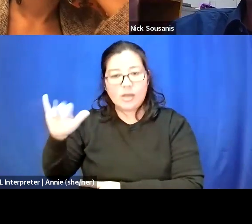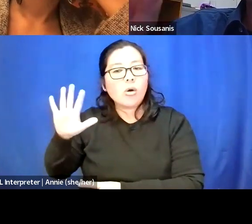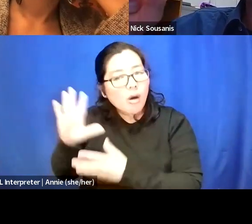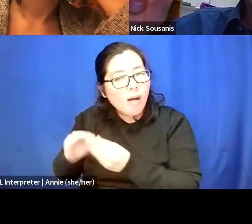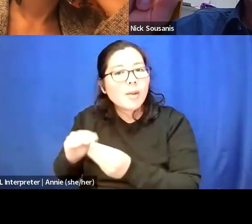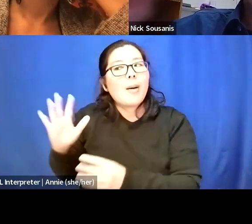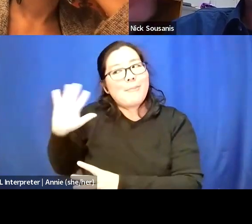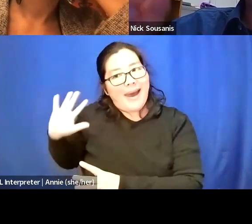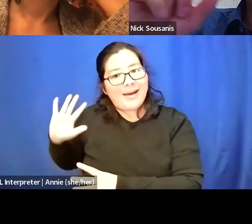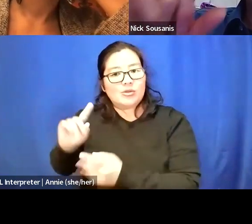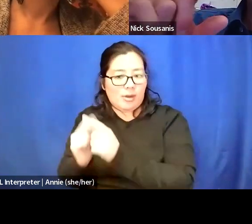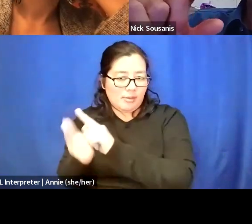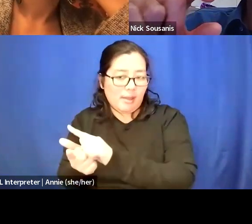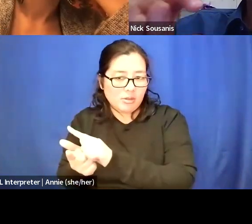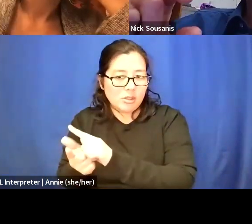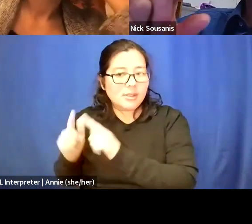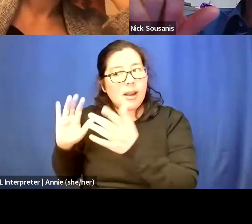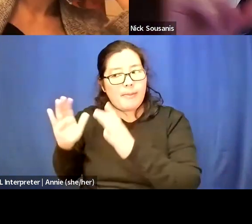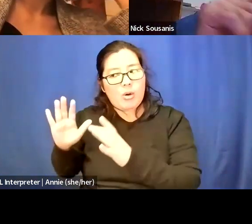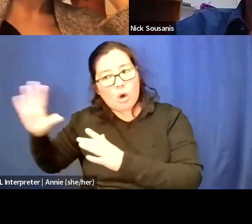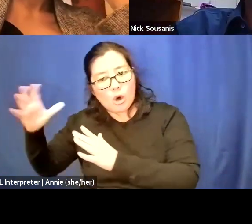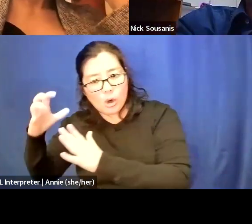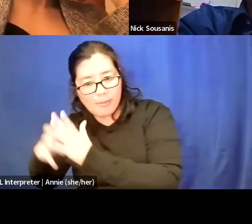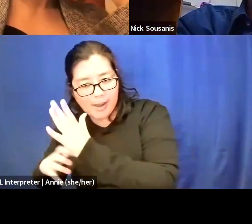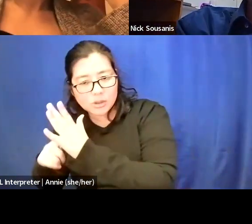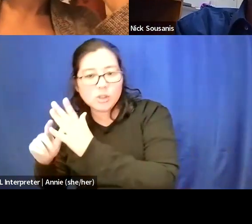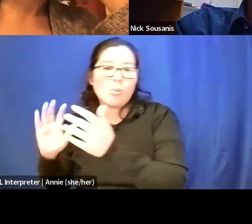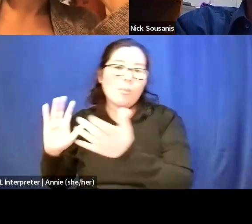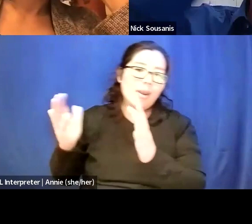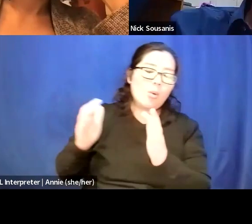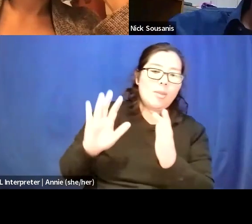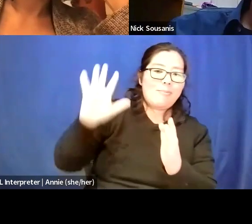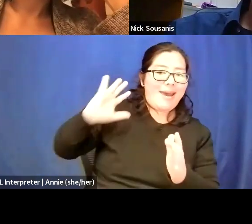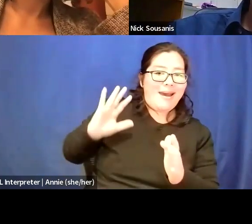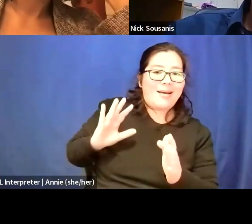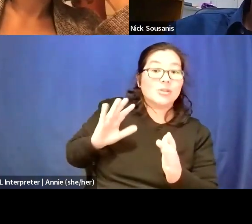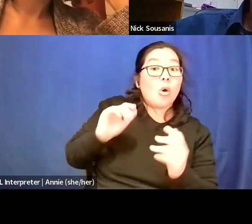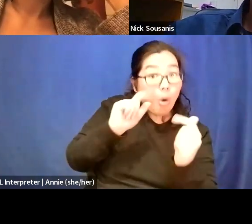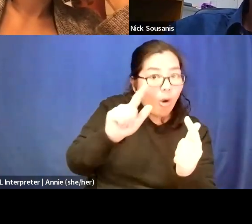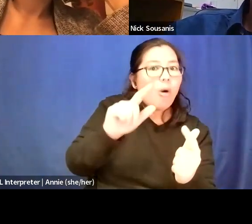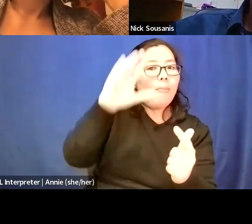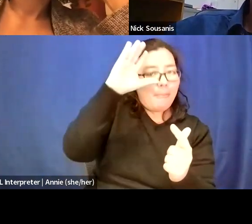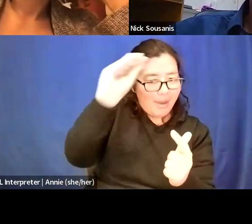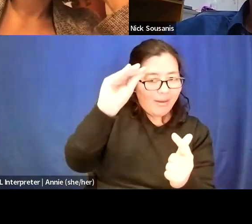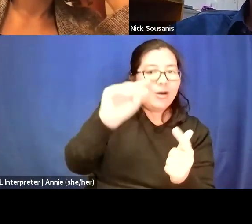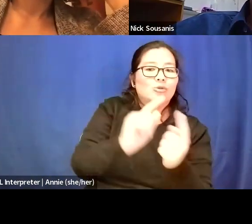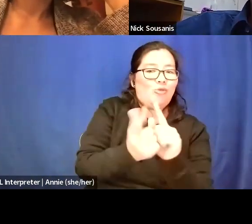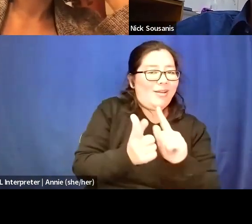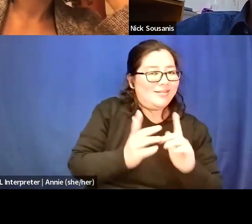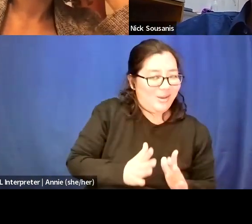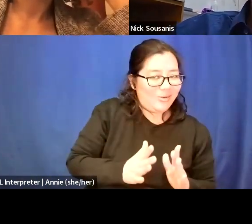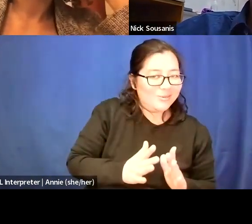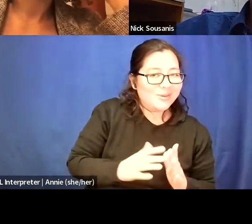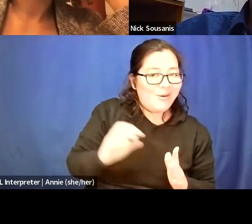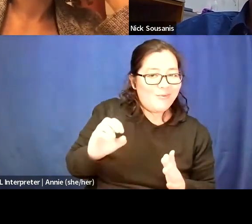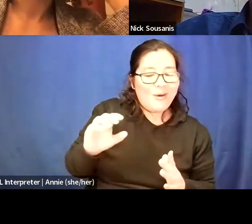like comparing passages she did with passages of past all male translators of it, and like